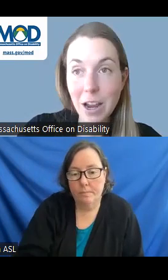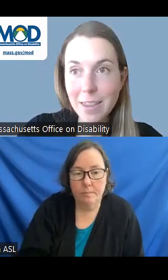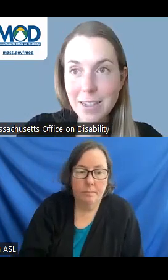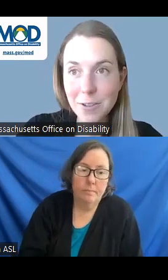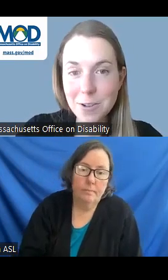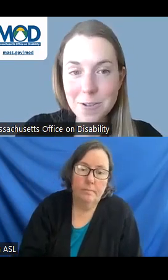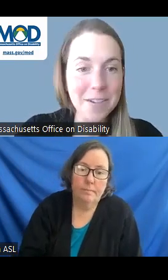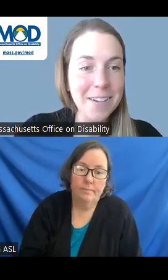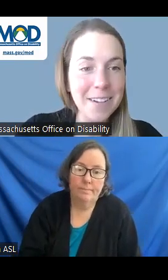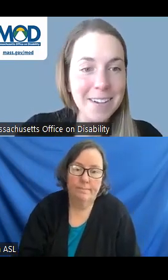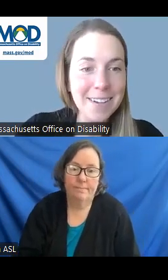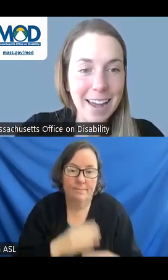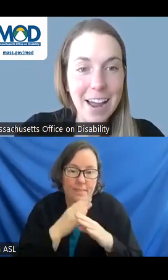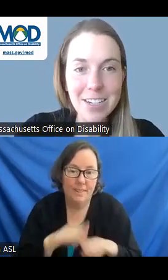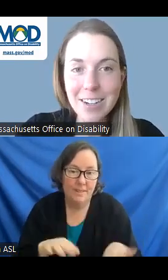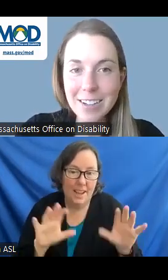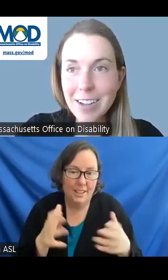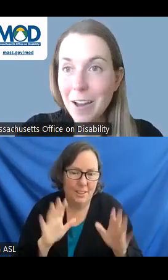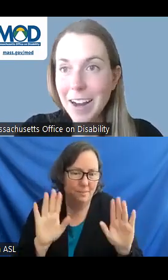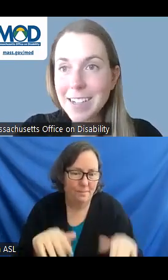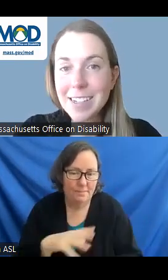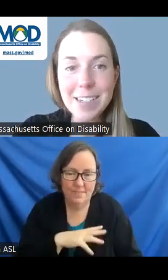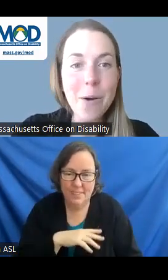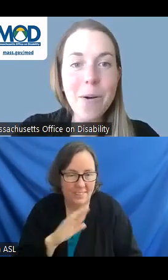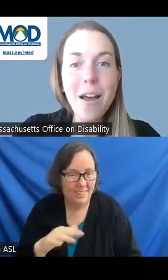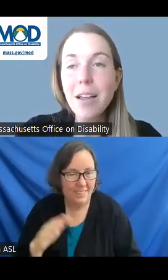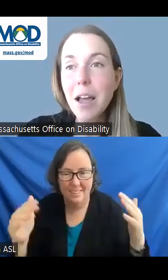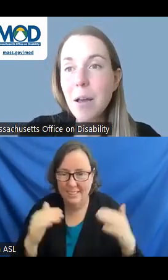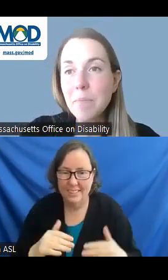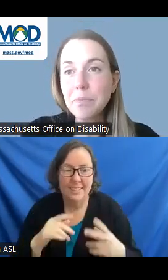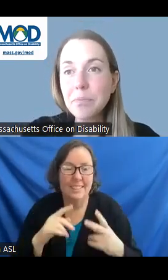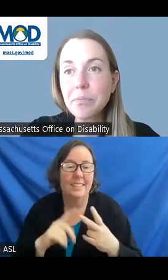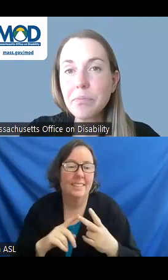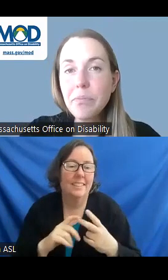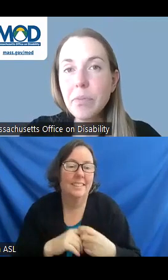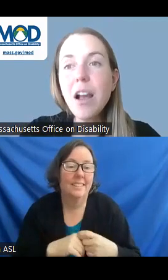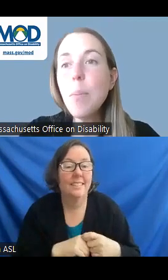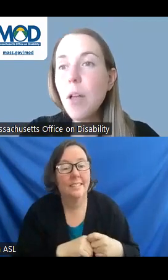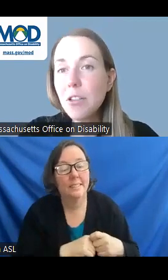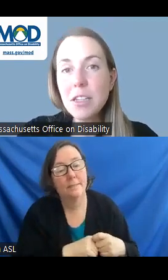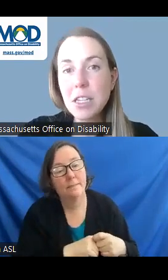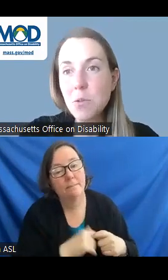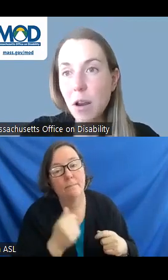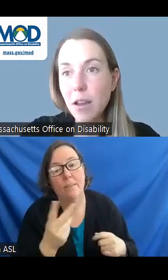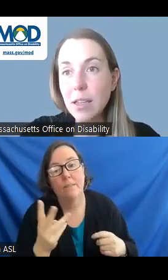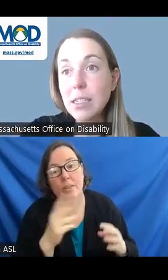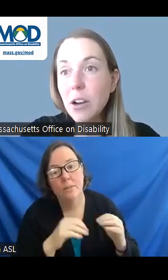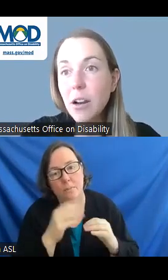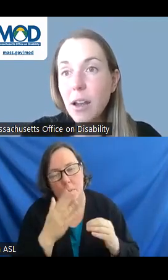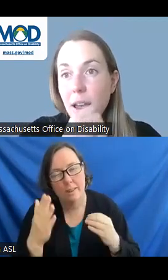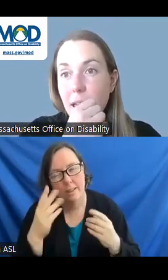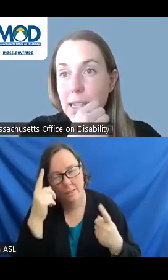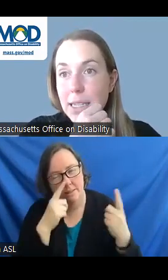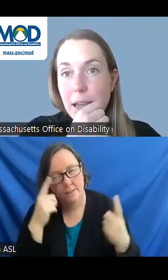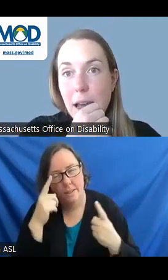People are shy this afternoon. I gotcha. All right. So a couple other things that you want to